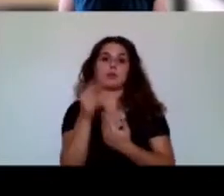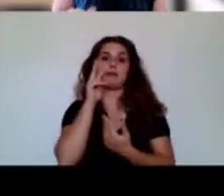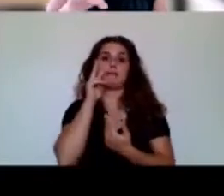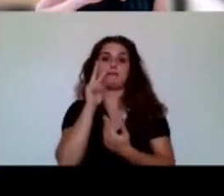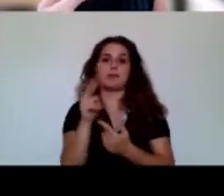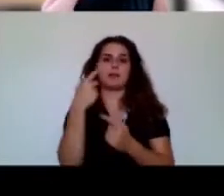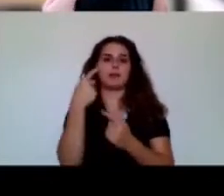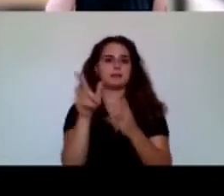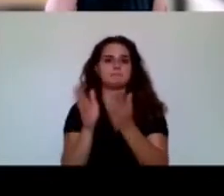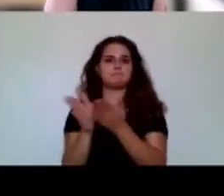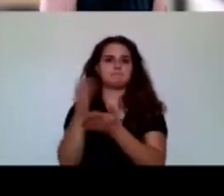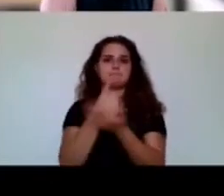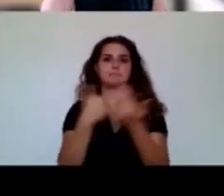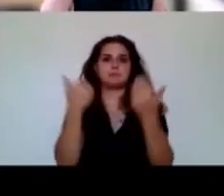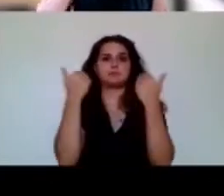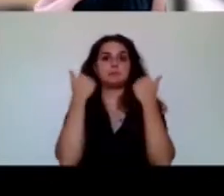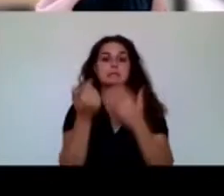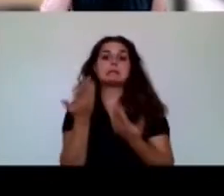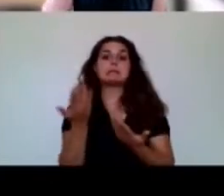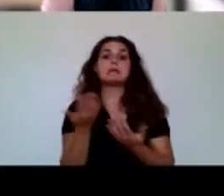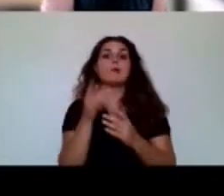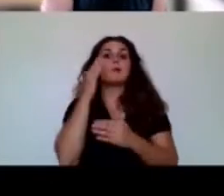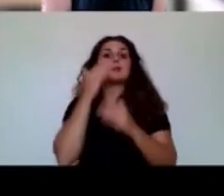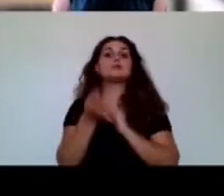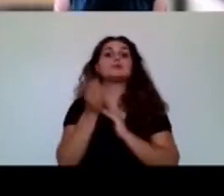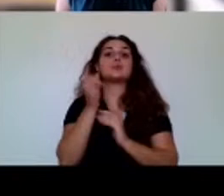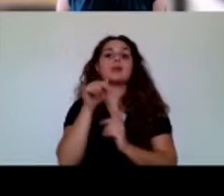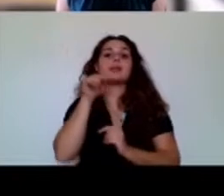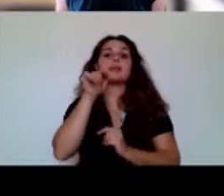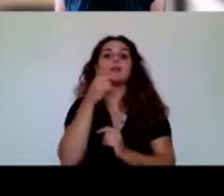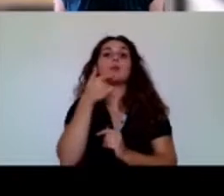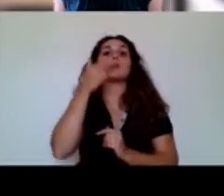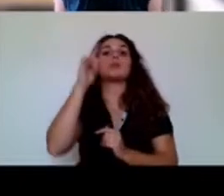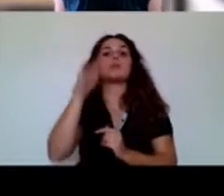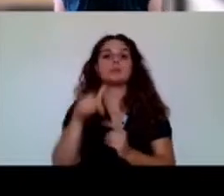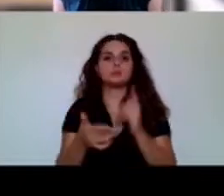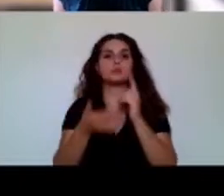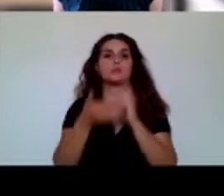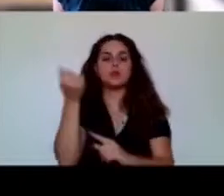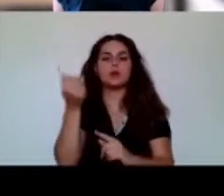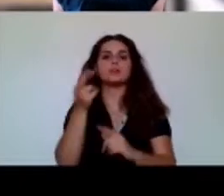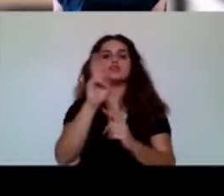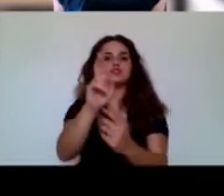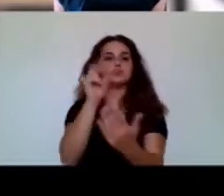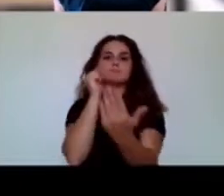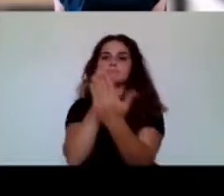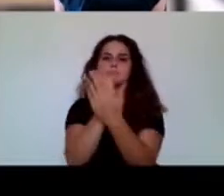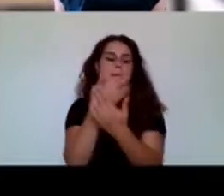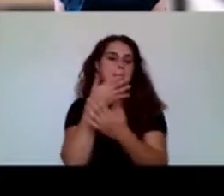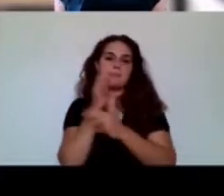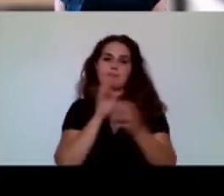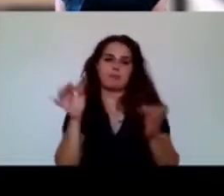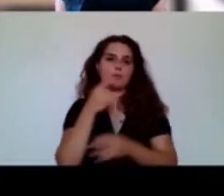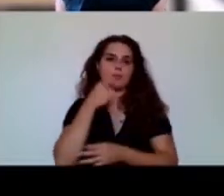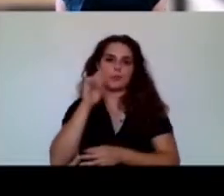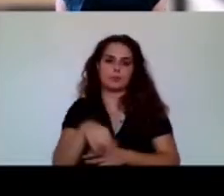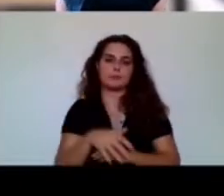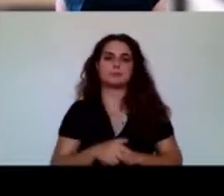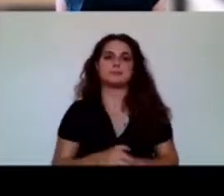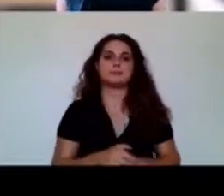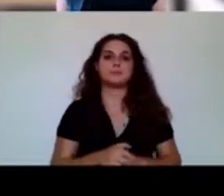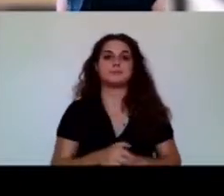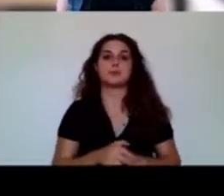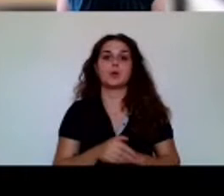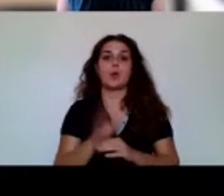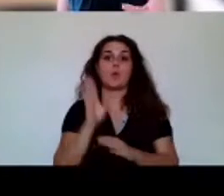lots of throws that eventually he comes back. So he's basically hitting the target almost perfectly again. Now, for the